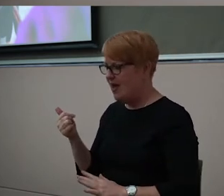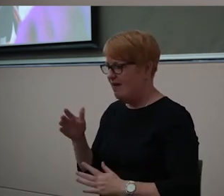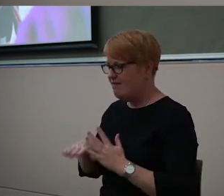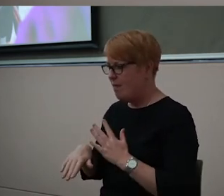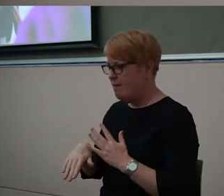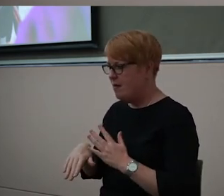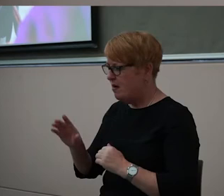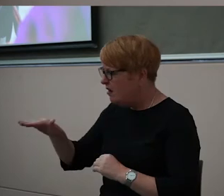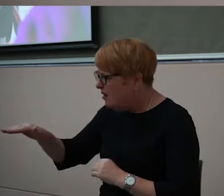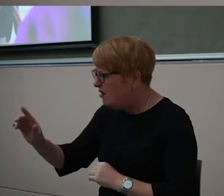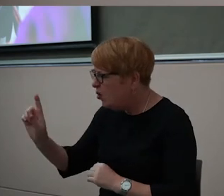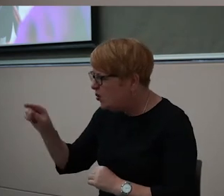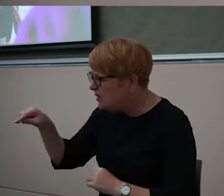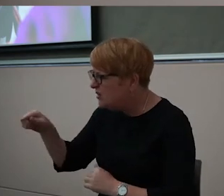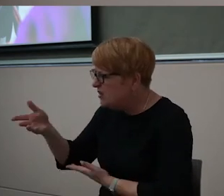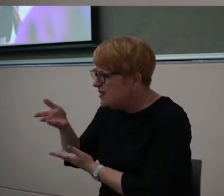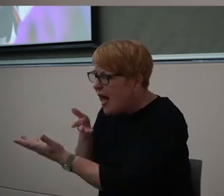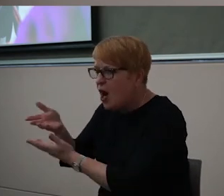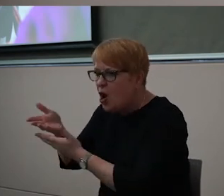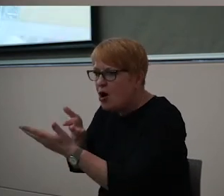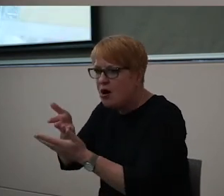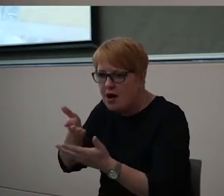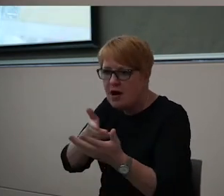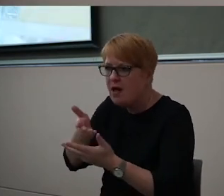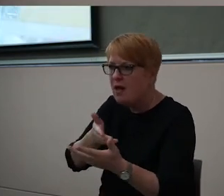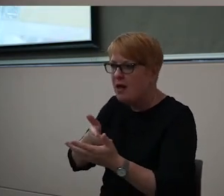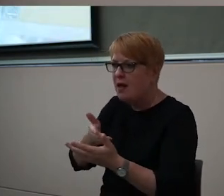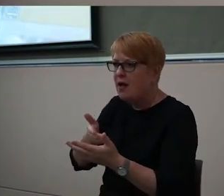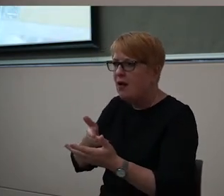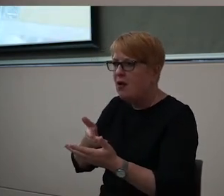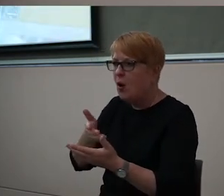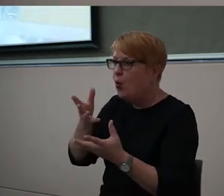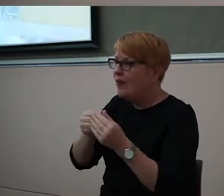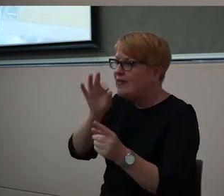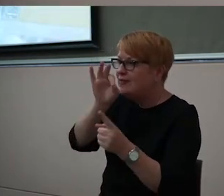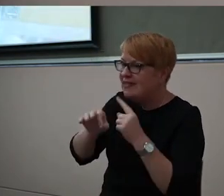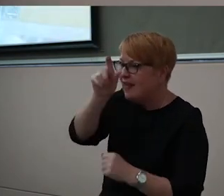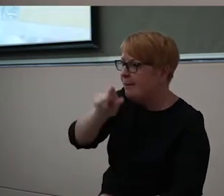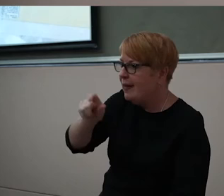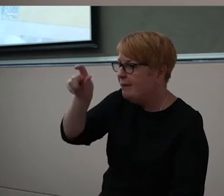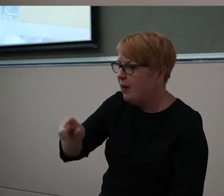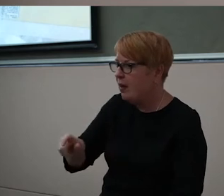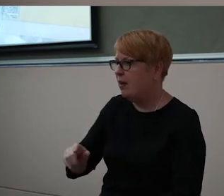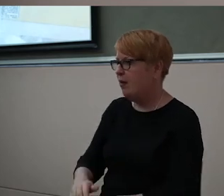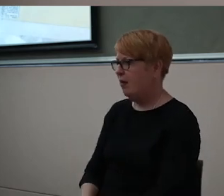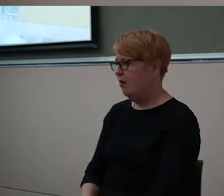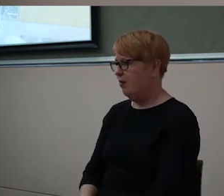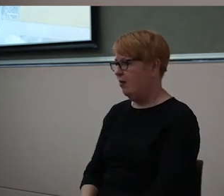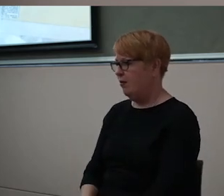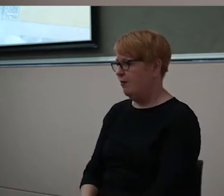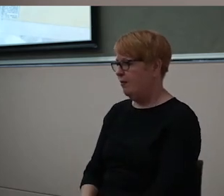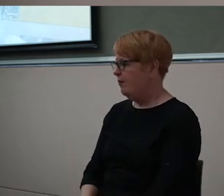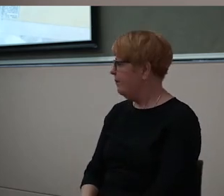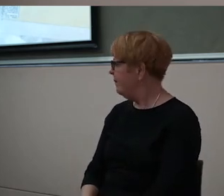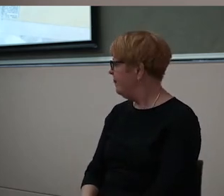it and explore more. Mm. And I guess time, like, you know, you're saying 4 years, like exactly